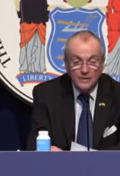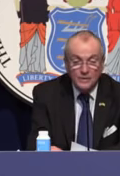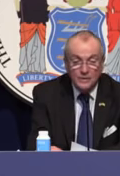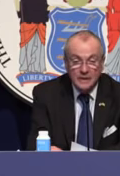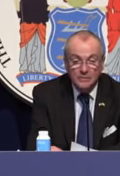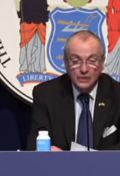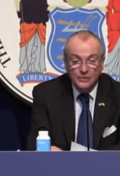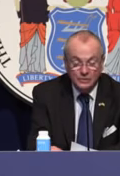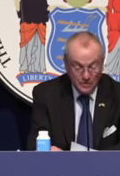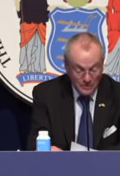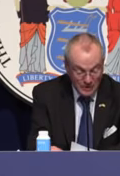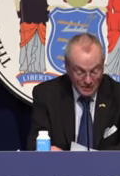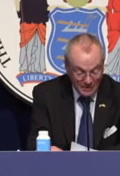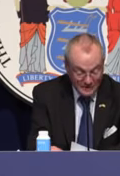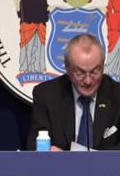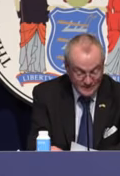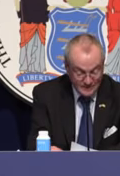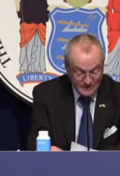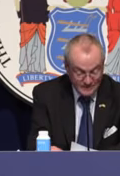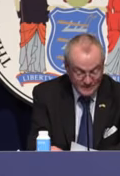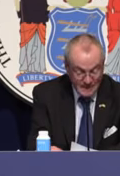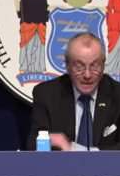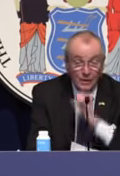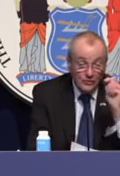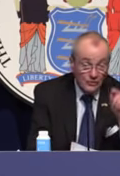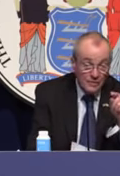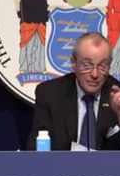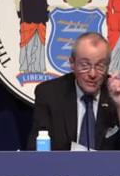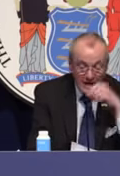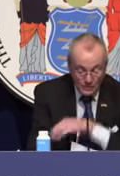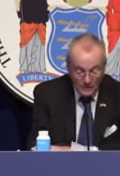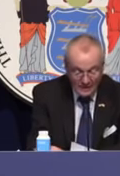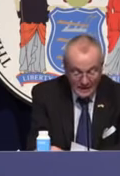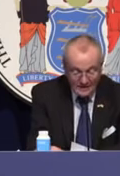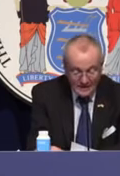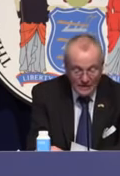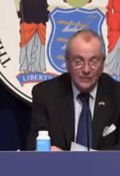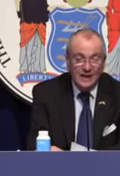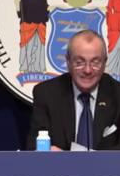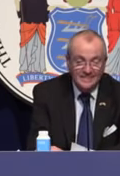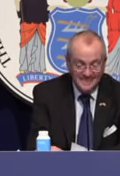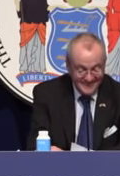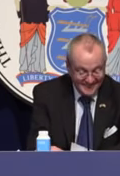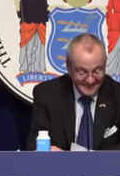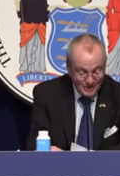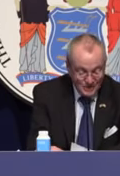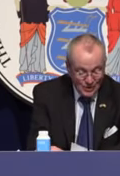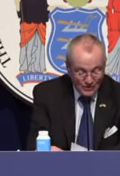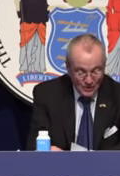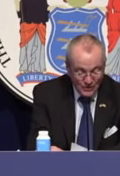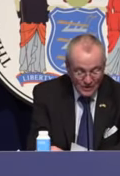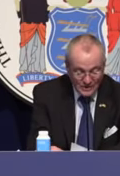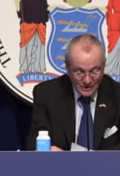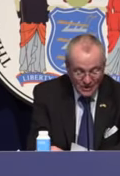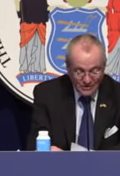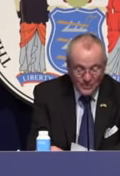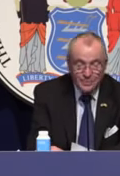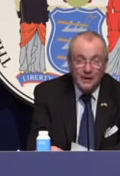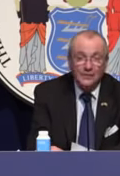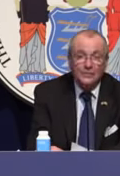God bless you, and God bless your soul and memory. We also remember Ed Konsiak, who called North